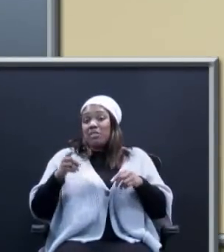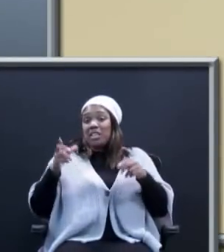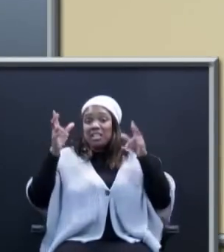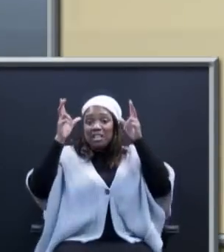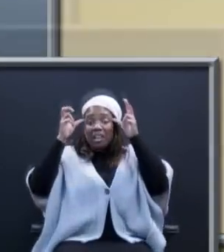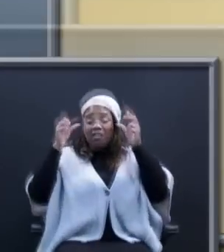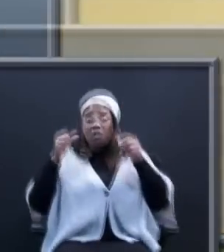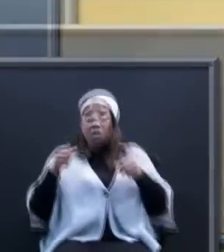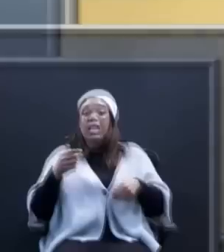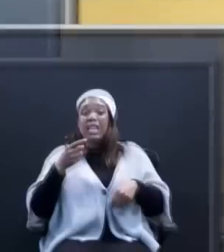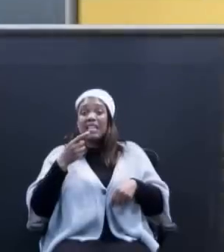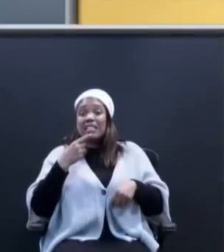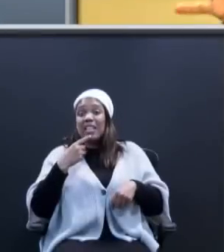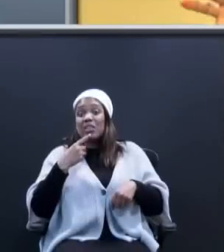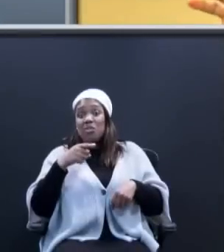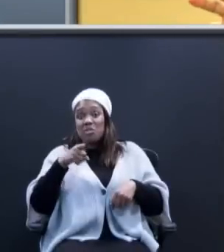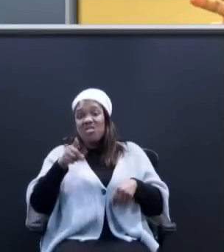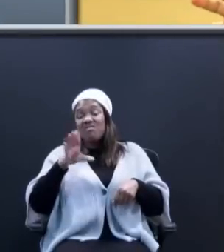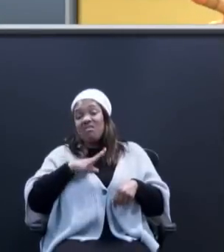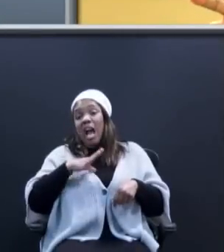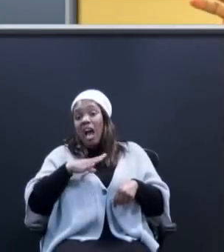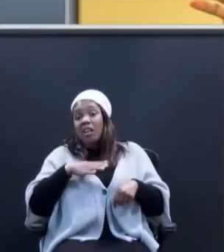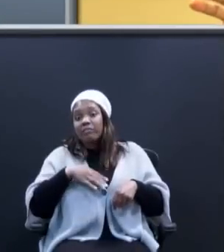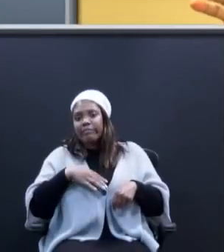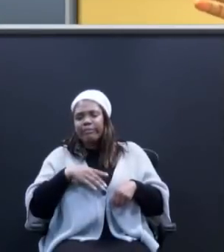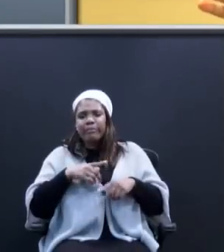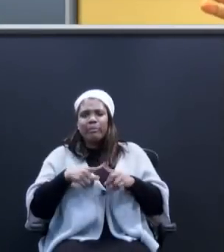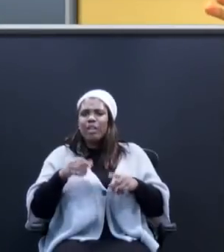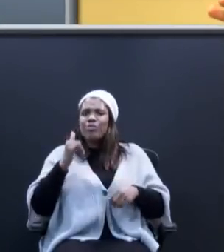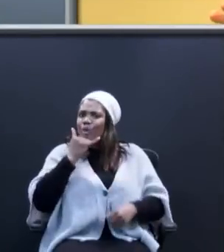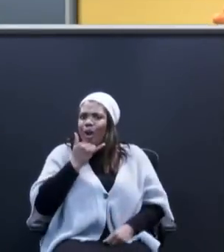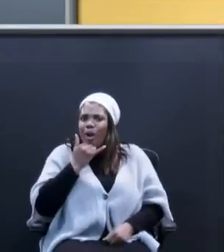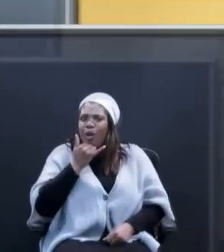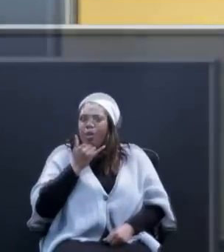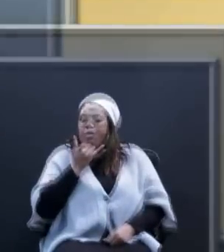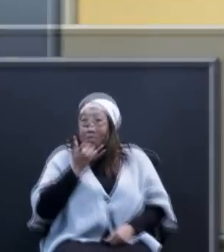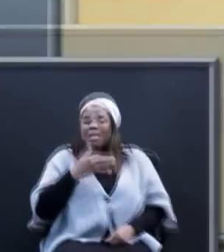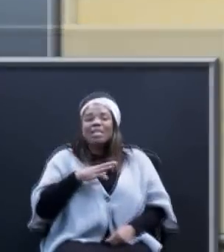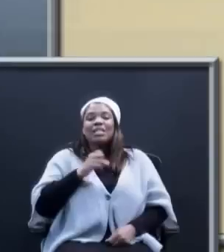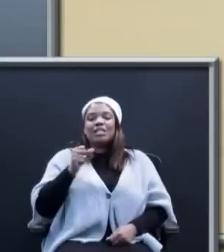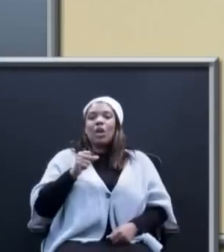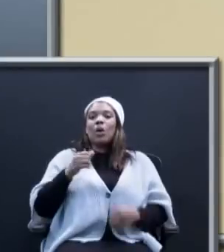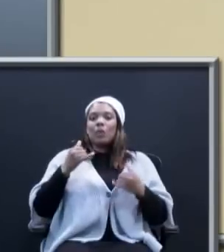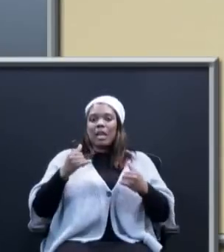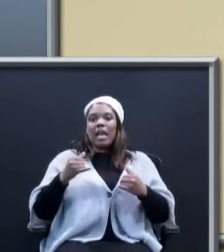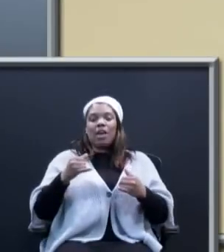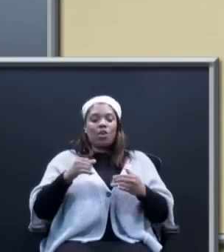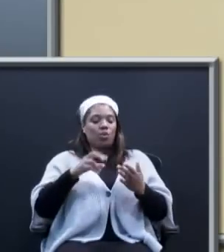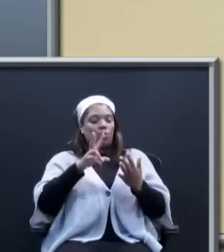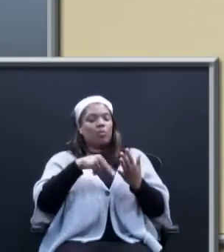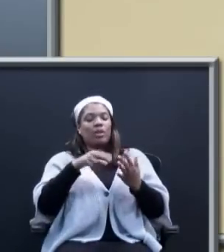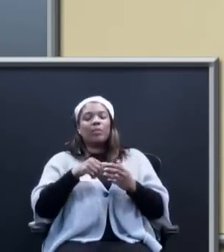him all the sins of the people. Go ahead and read. Unto a land not inhabited. Uh-huh.